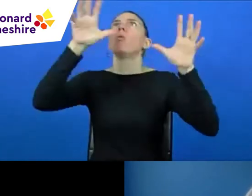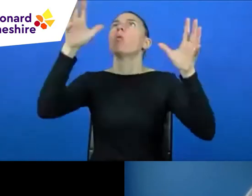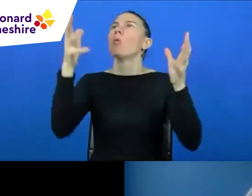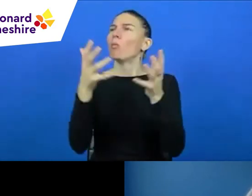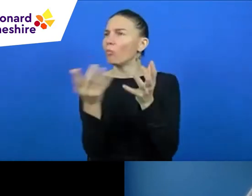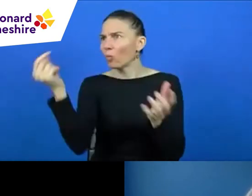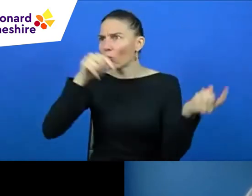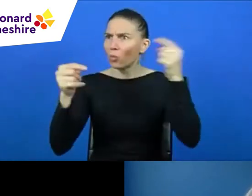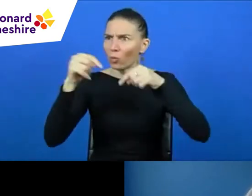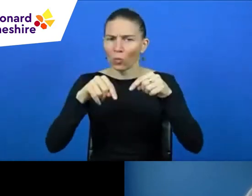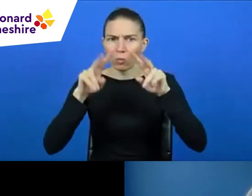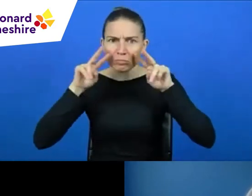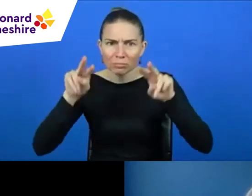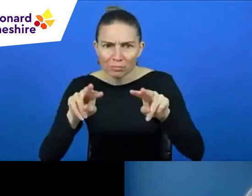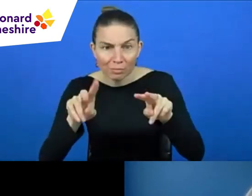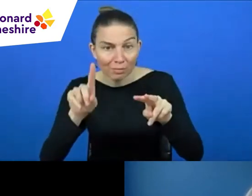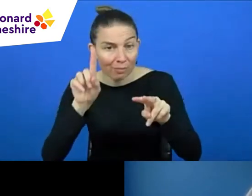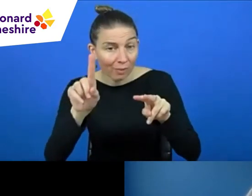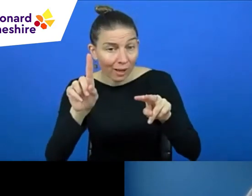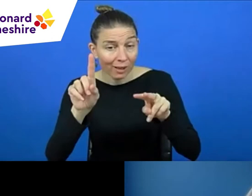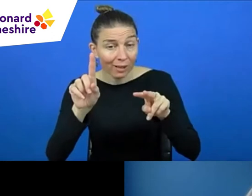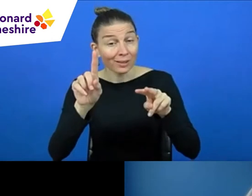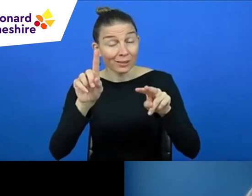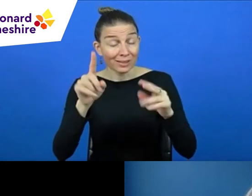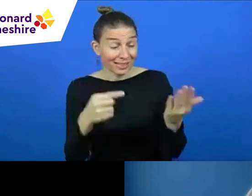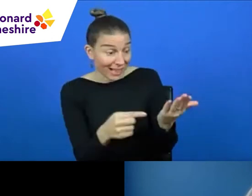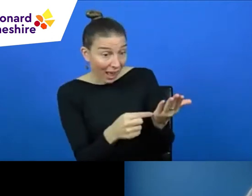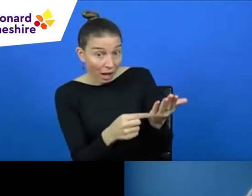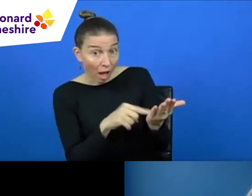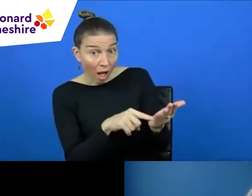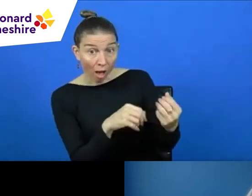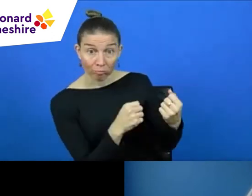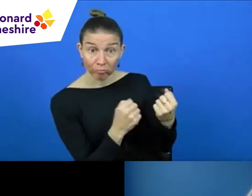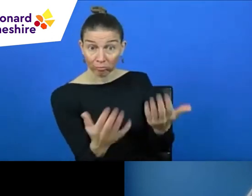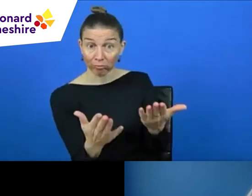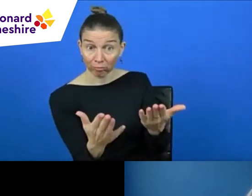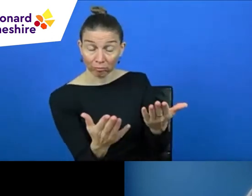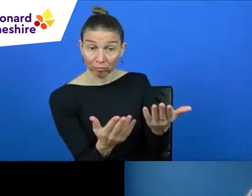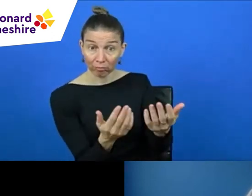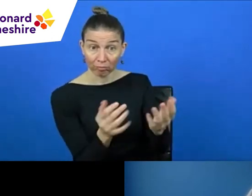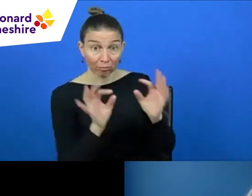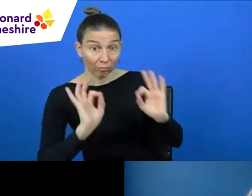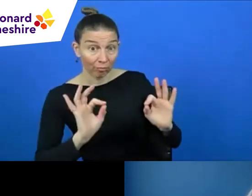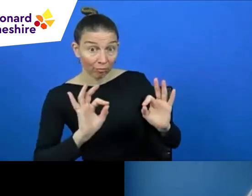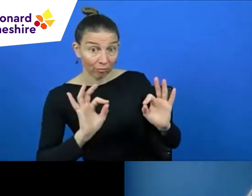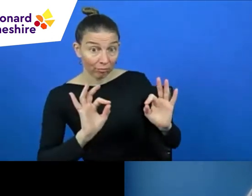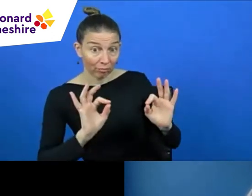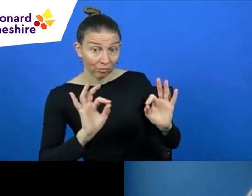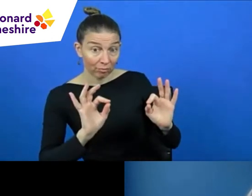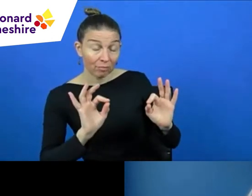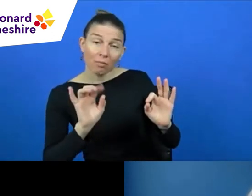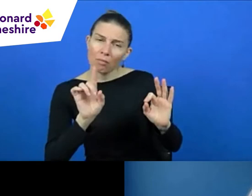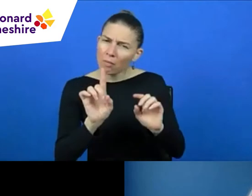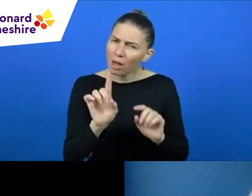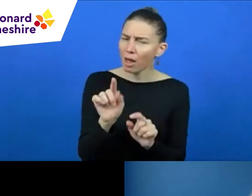much on the opportunities that these technologies afford, are people with disabilities.